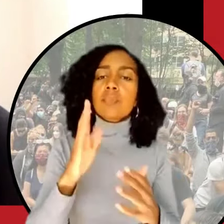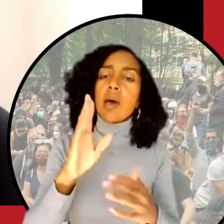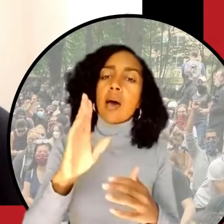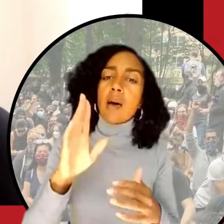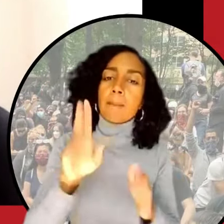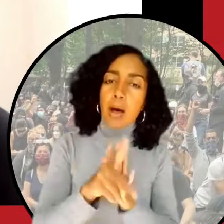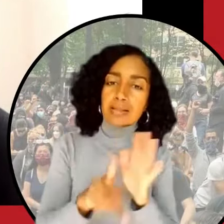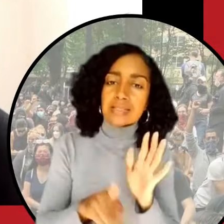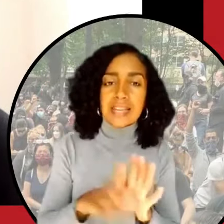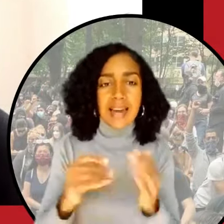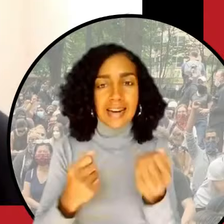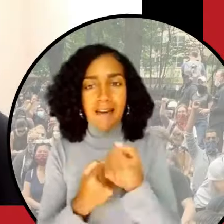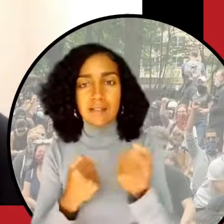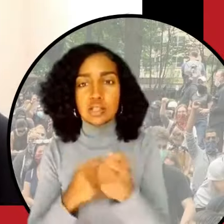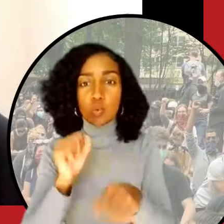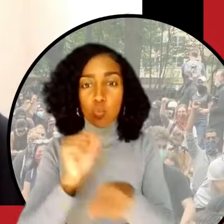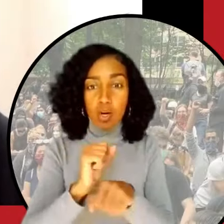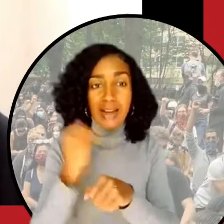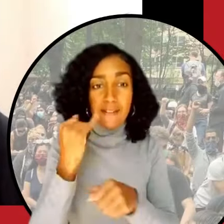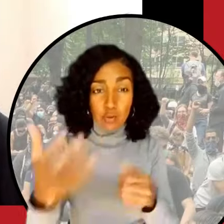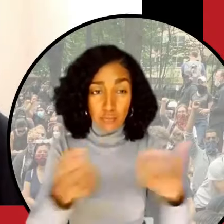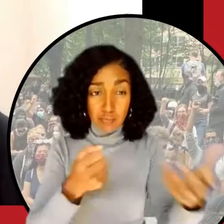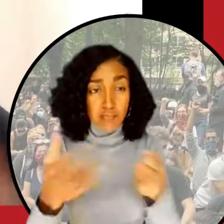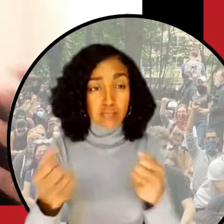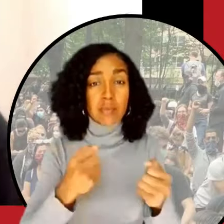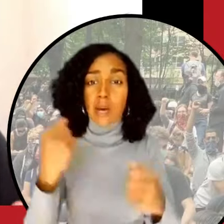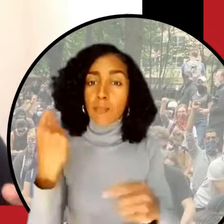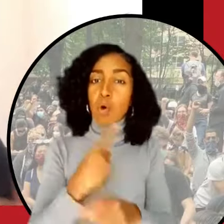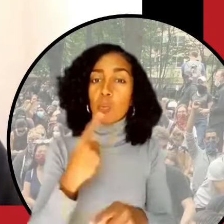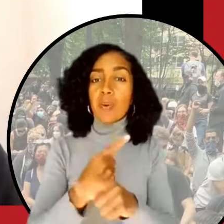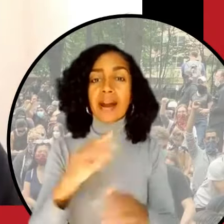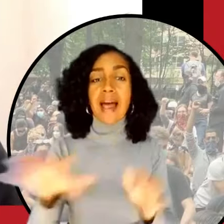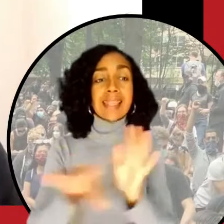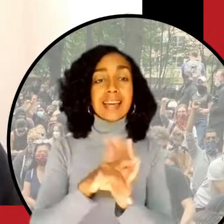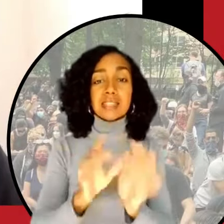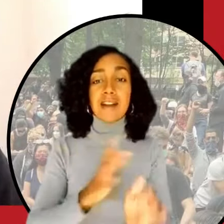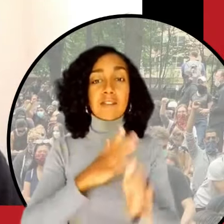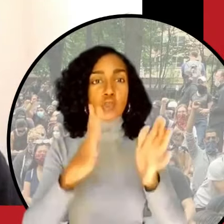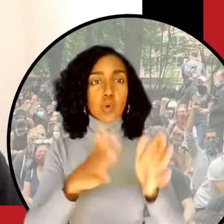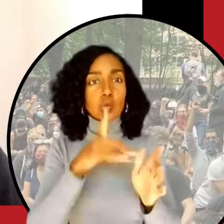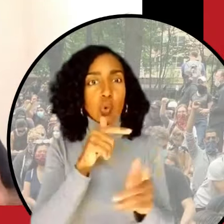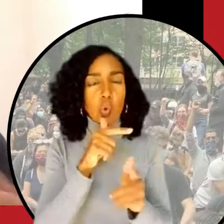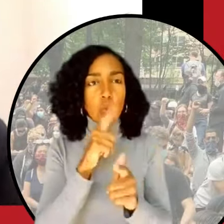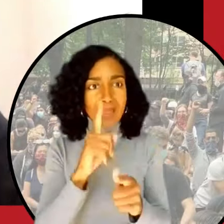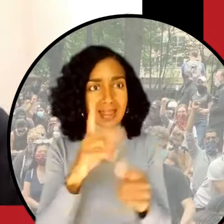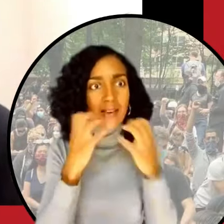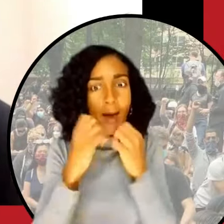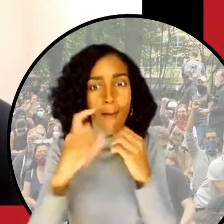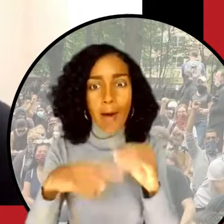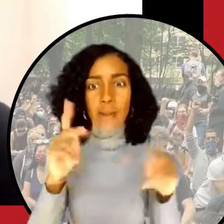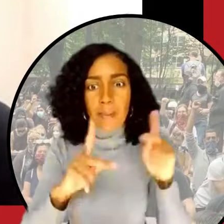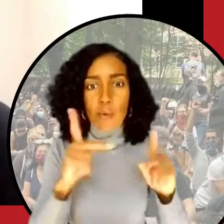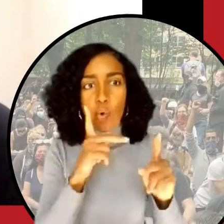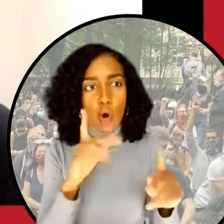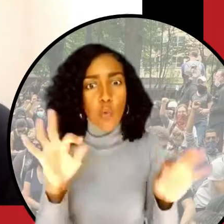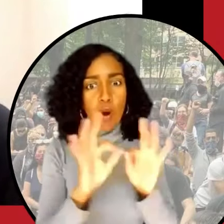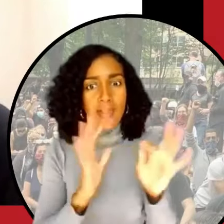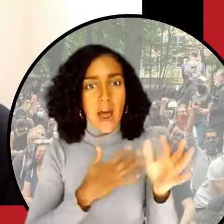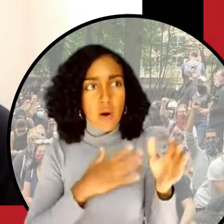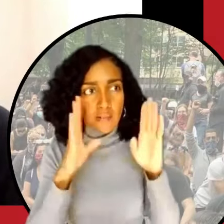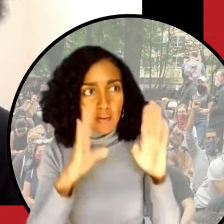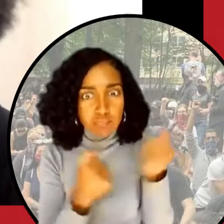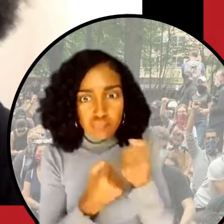the seat that are worth a damn. And so I think that is our work. I think there's much nuance to this discussion that